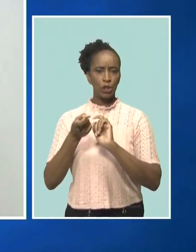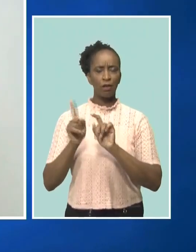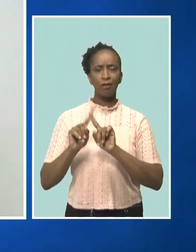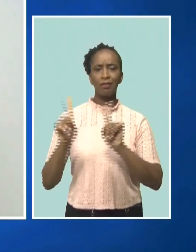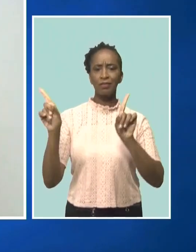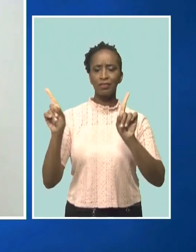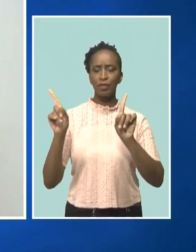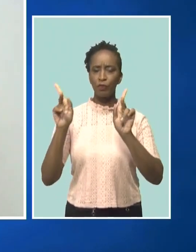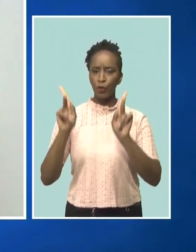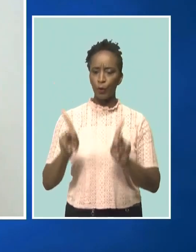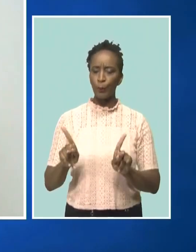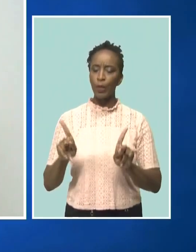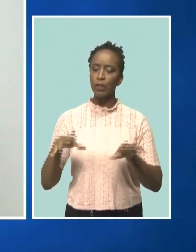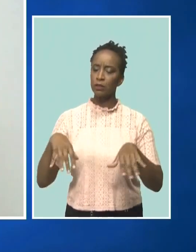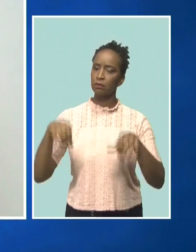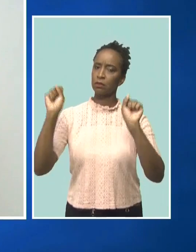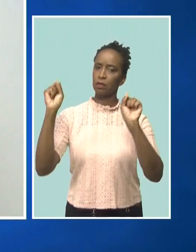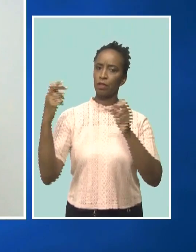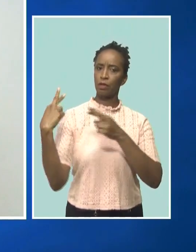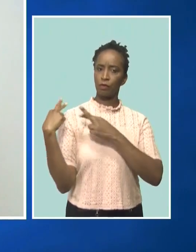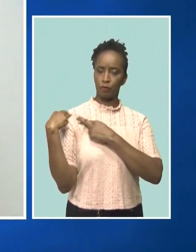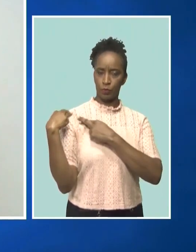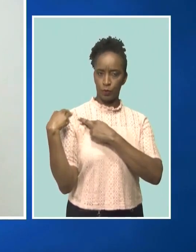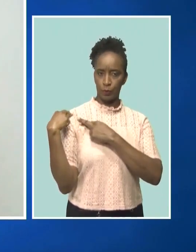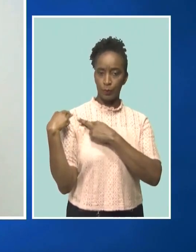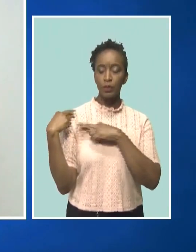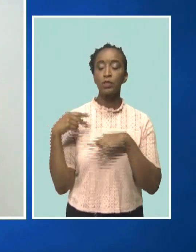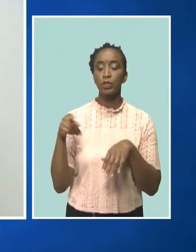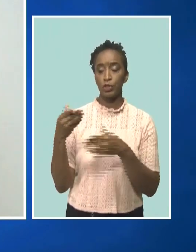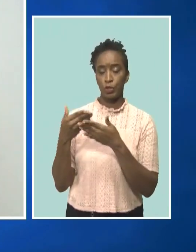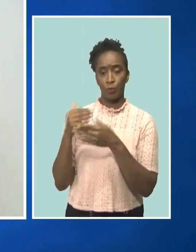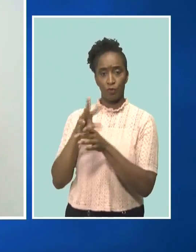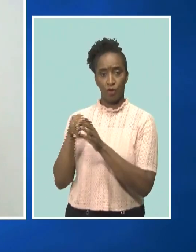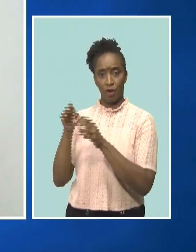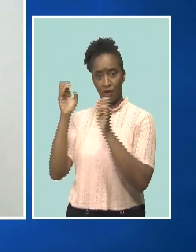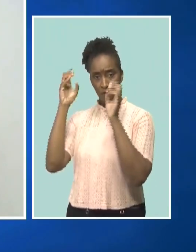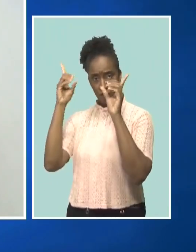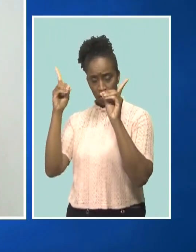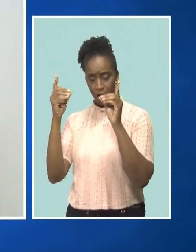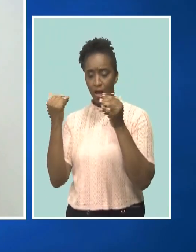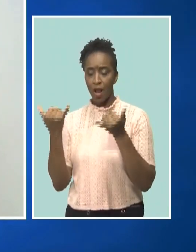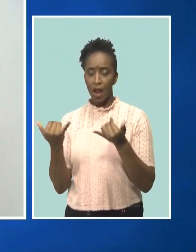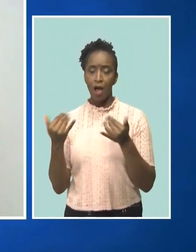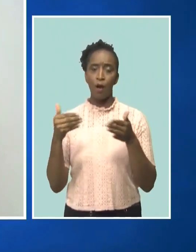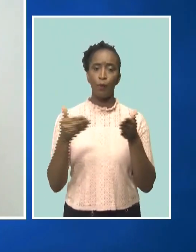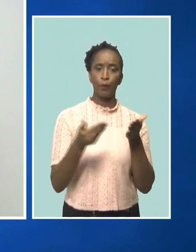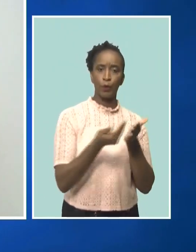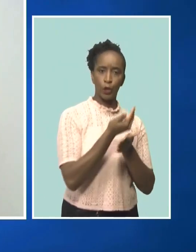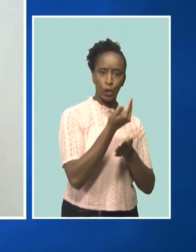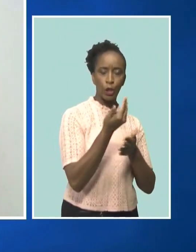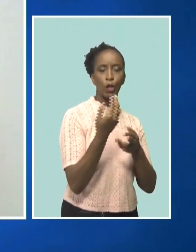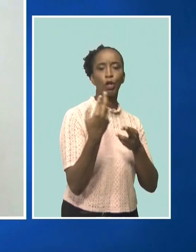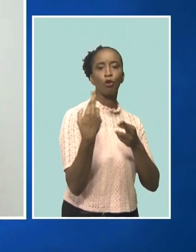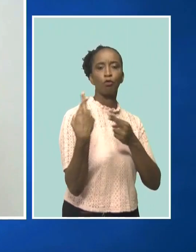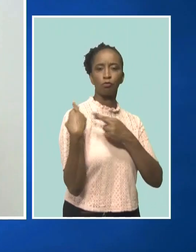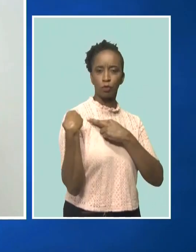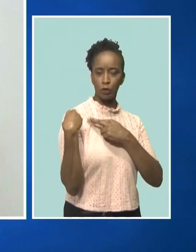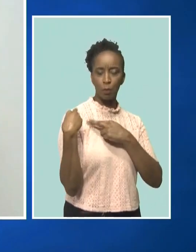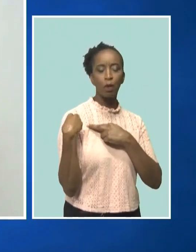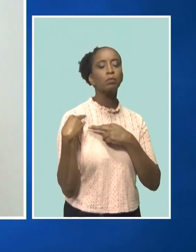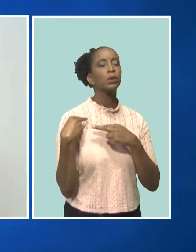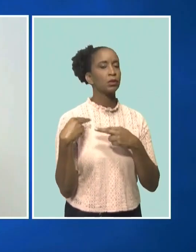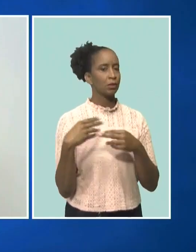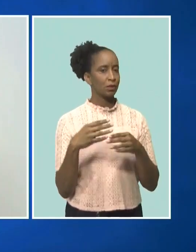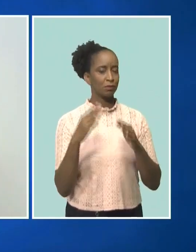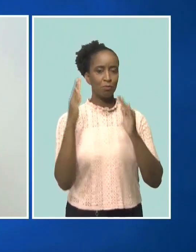wish her well in her new portfolio, which appears to be something similar to what she would have done in the past before she became education minister. All